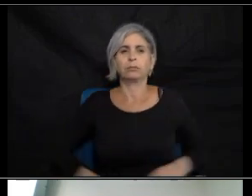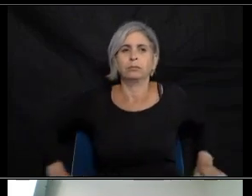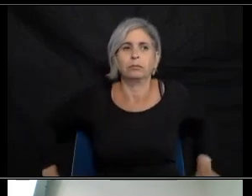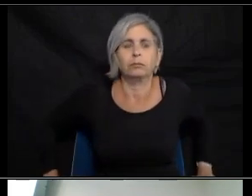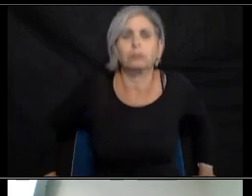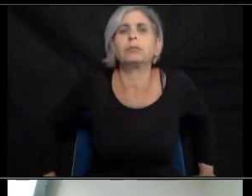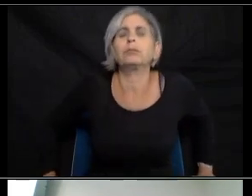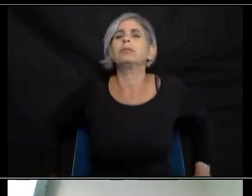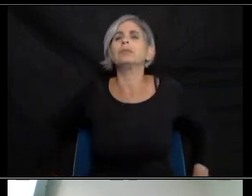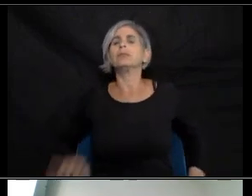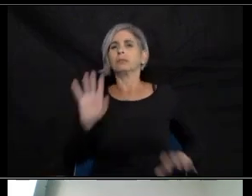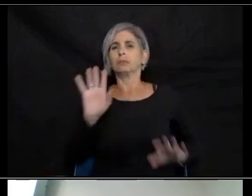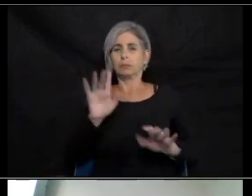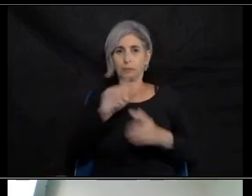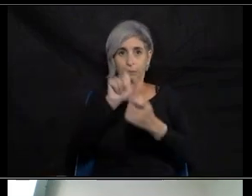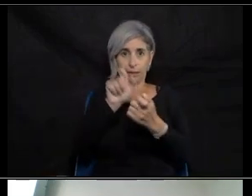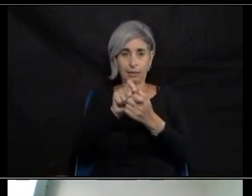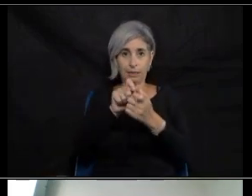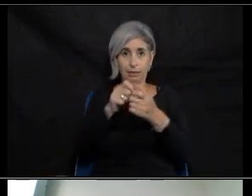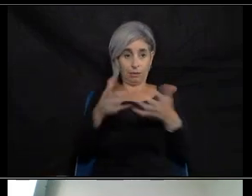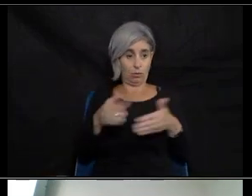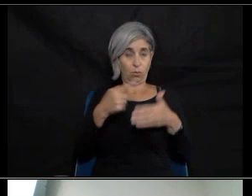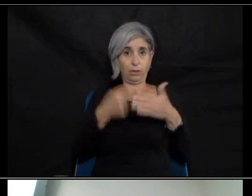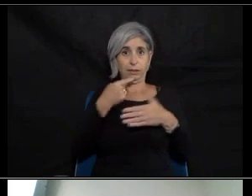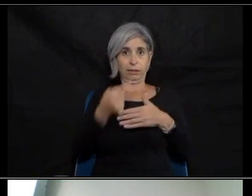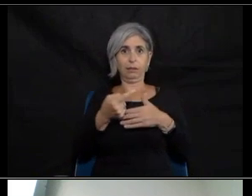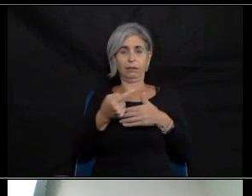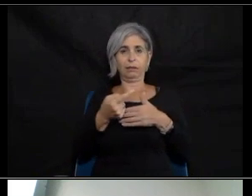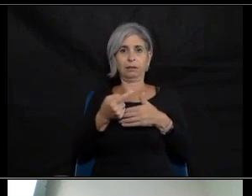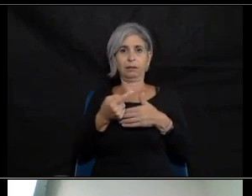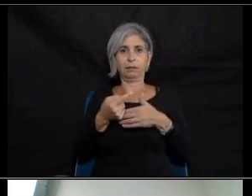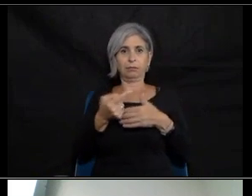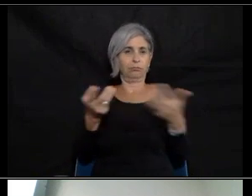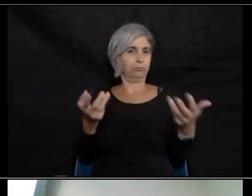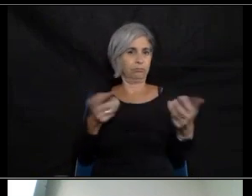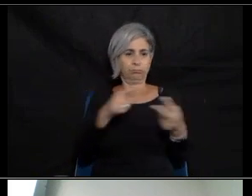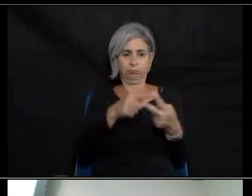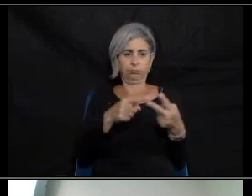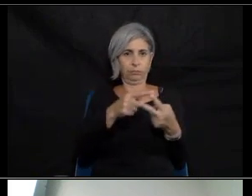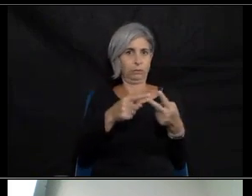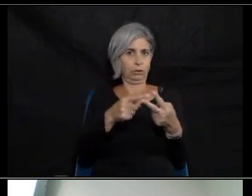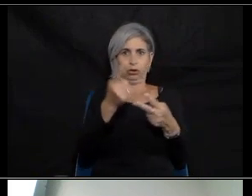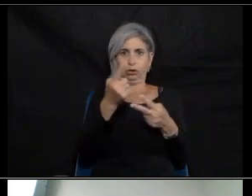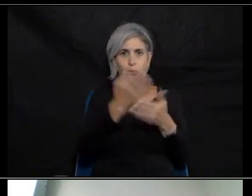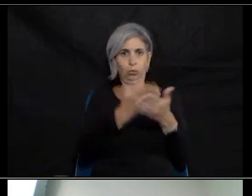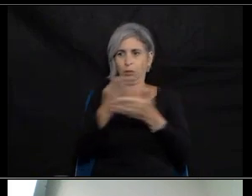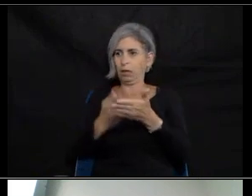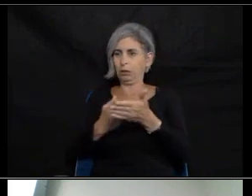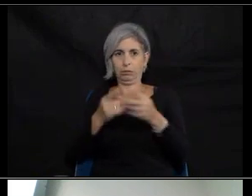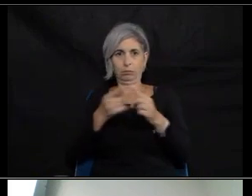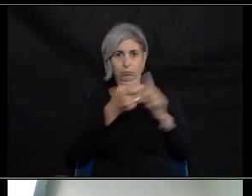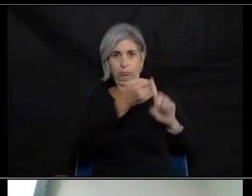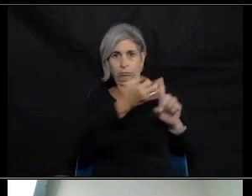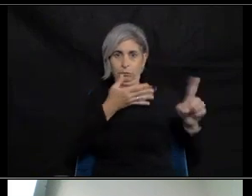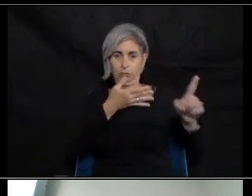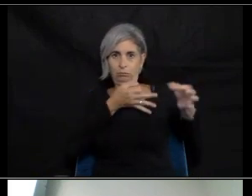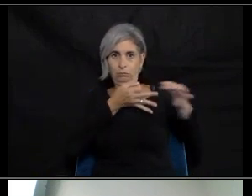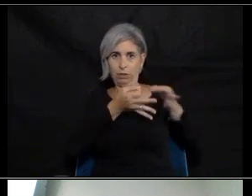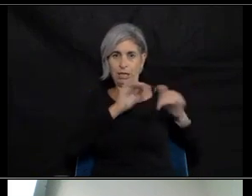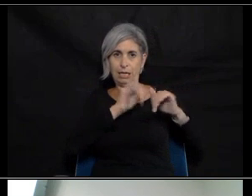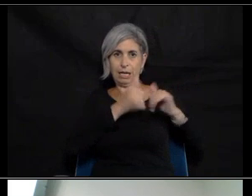Well, I think precisely what the motion was, Mayor. So you would be there's two parts of it. Explain how the deal could